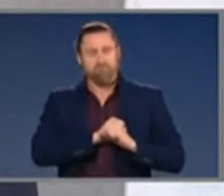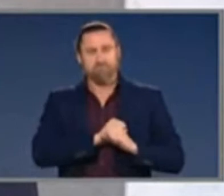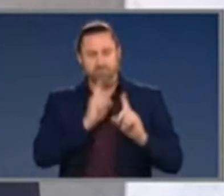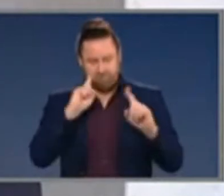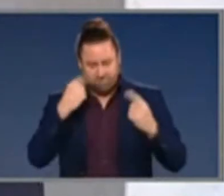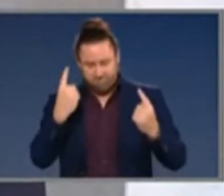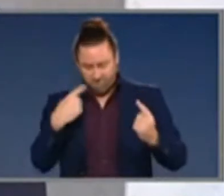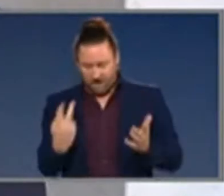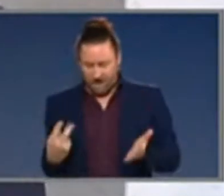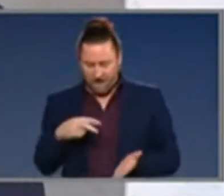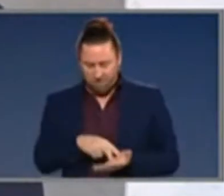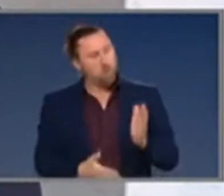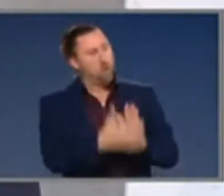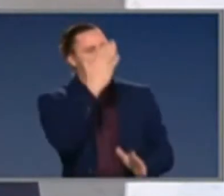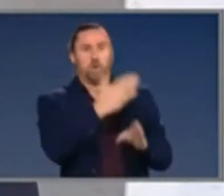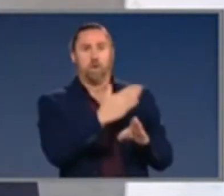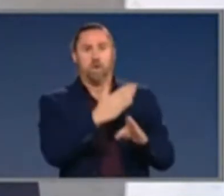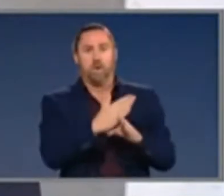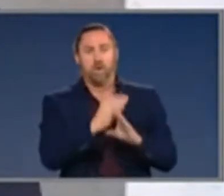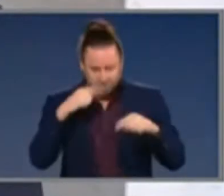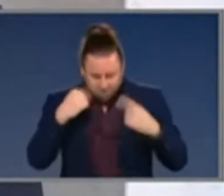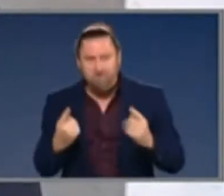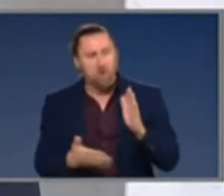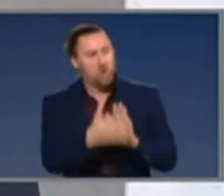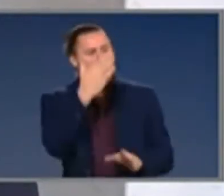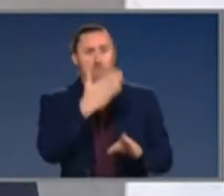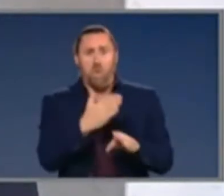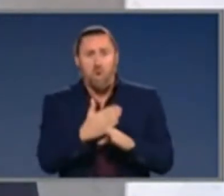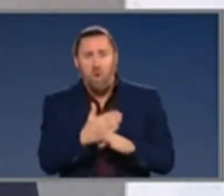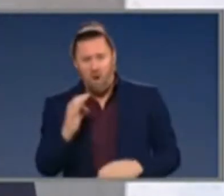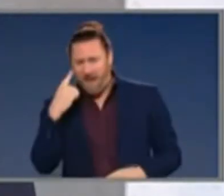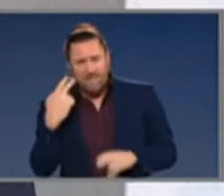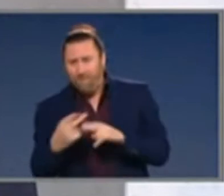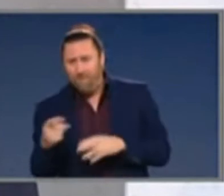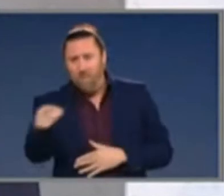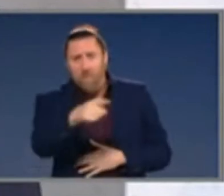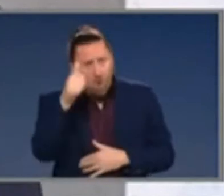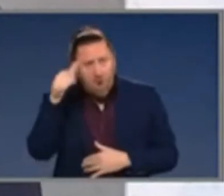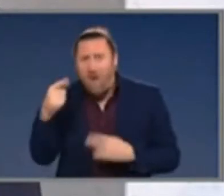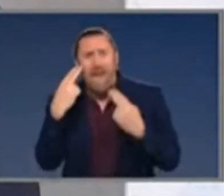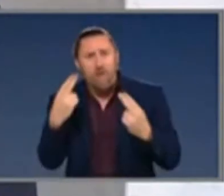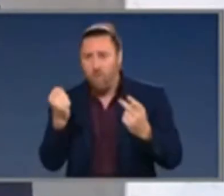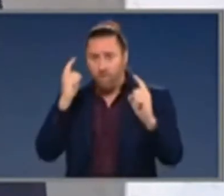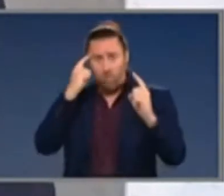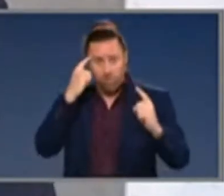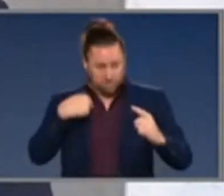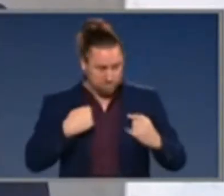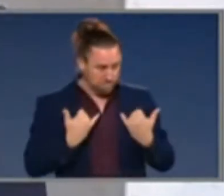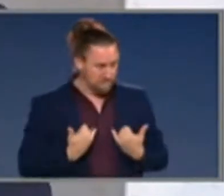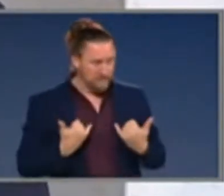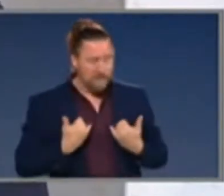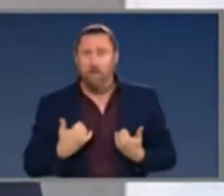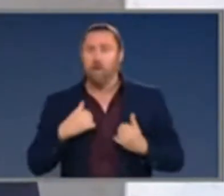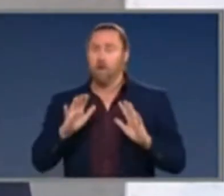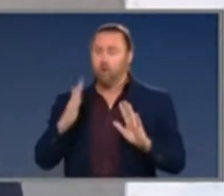I say thank you to them. They have concerns, and we want to allay those concerns, particularly with the